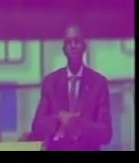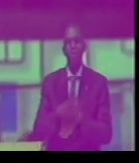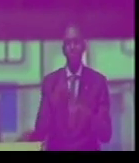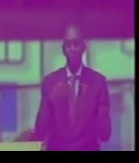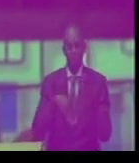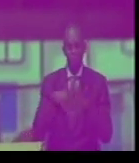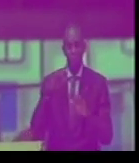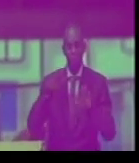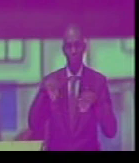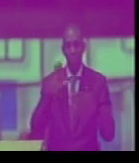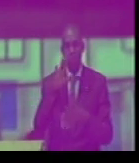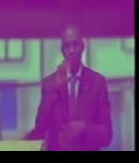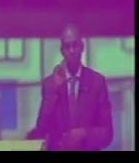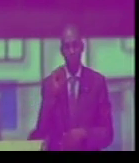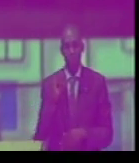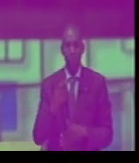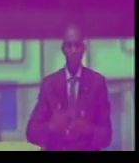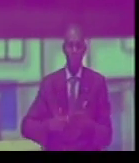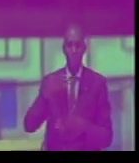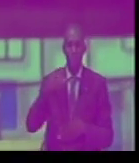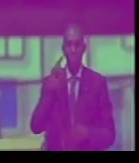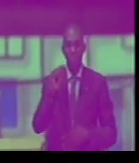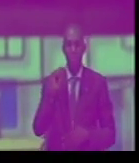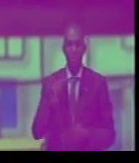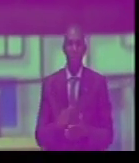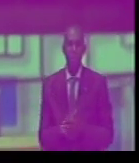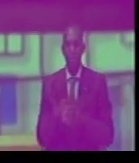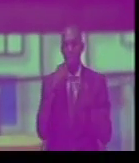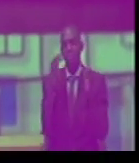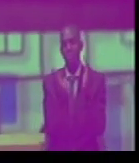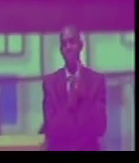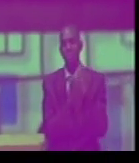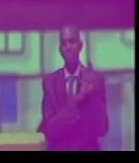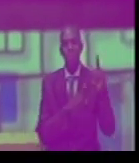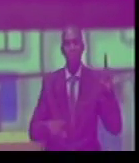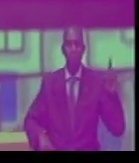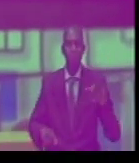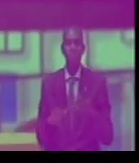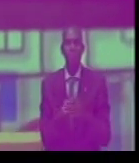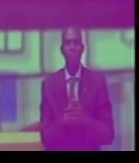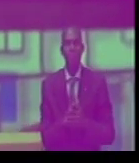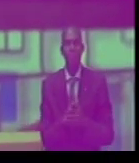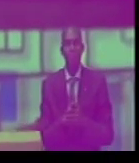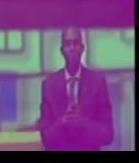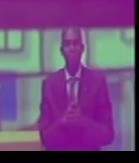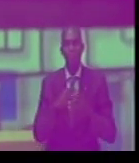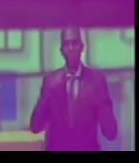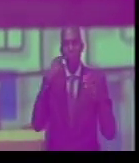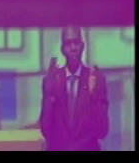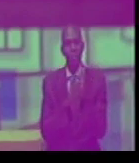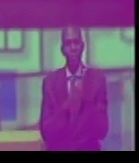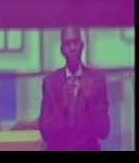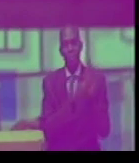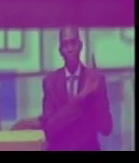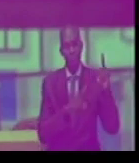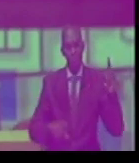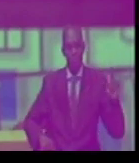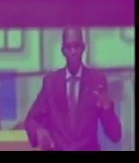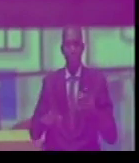done your own also tonight. You need to come out and give your testimony. Let's have the next testifier. Praise the